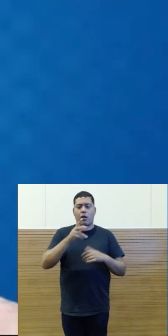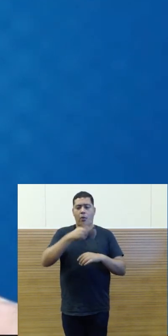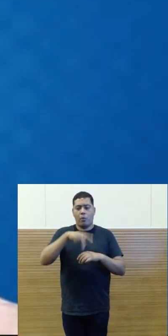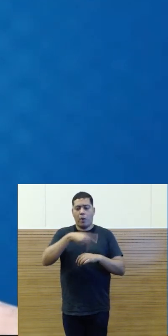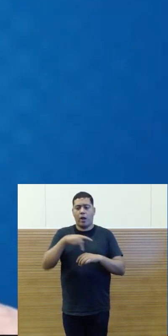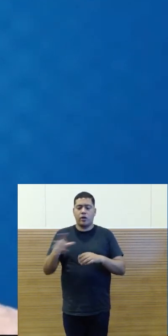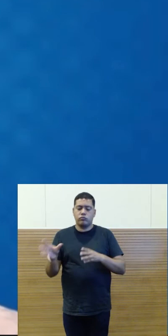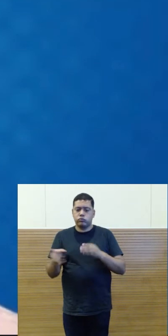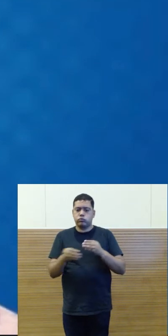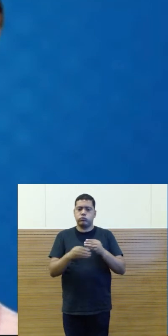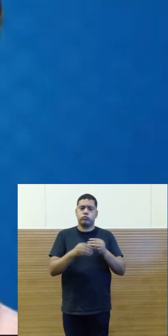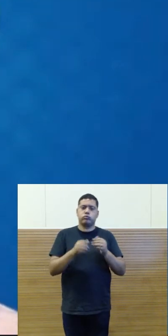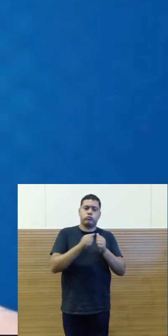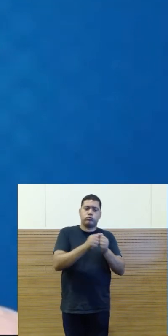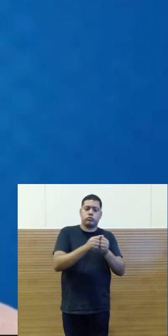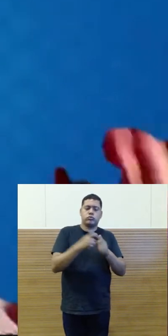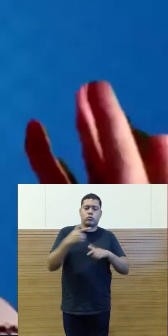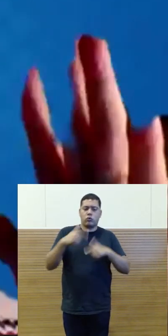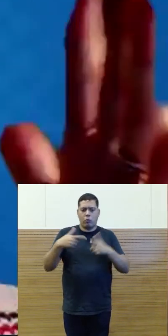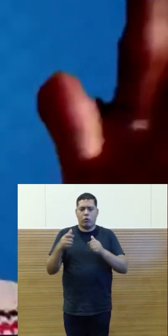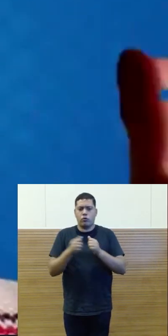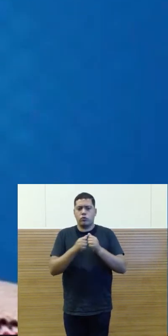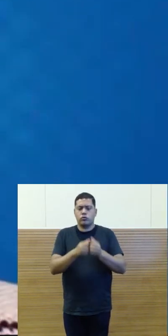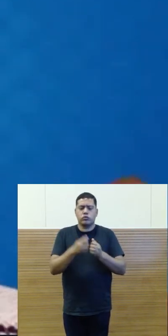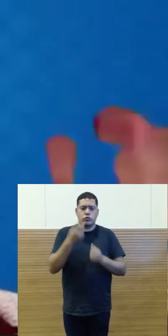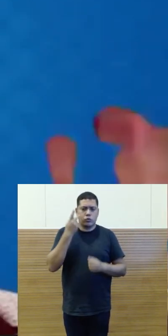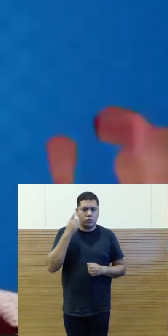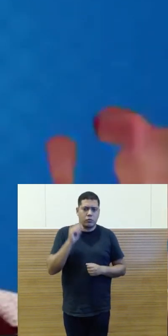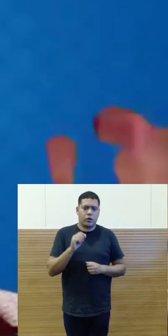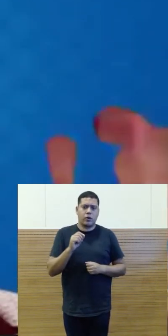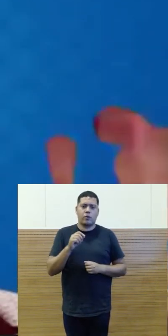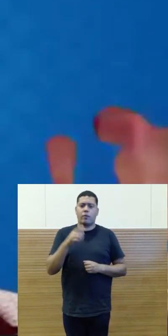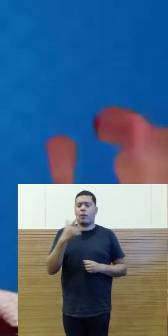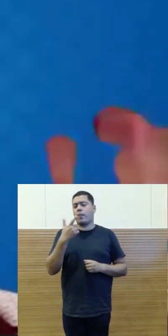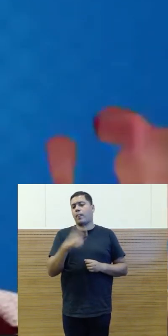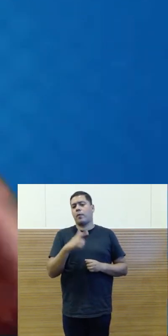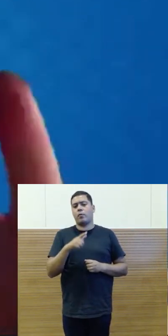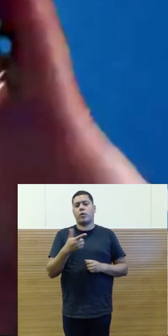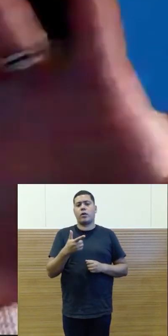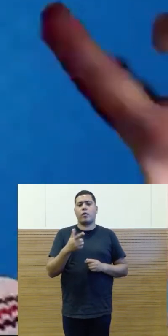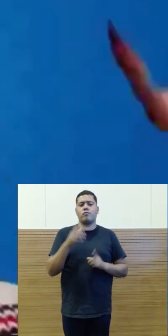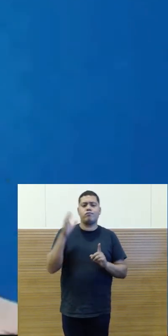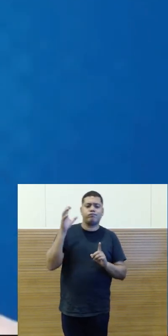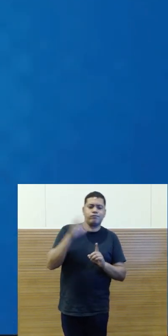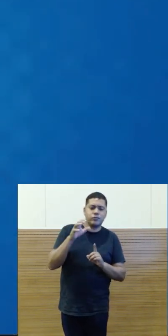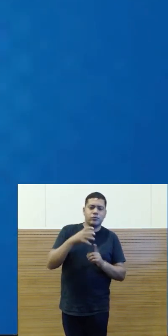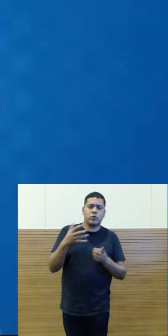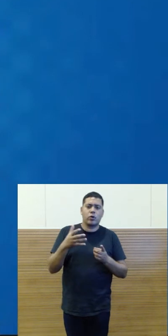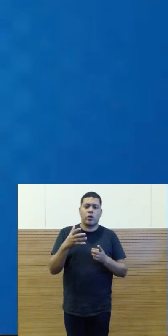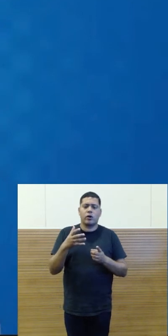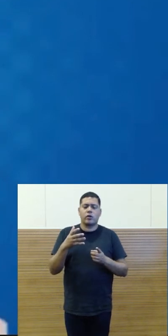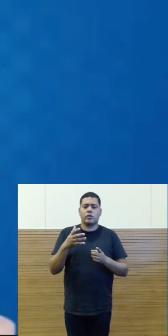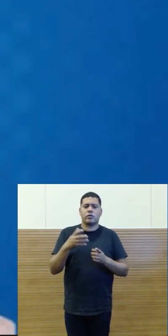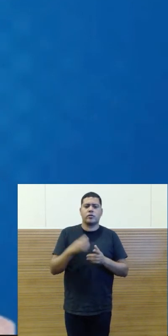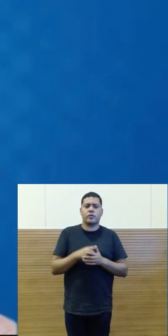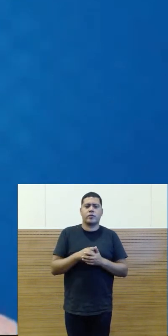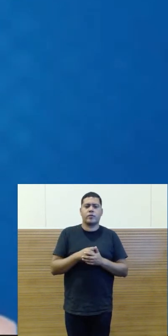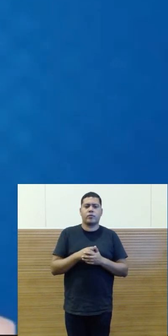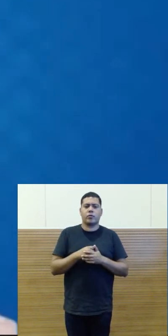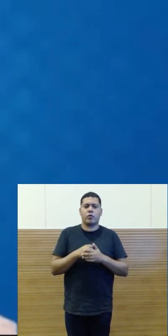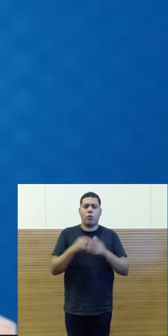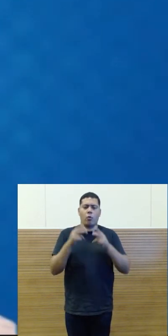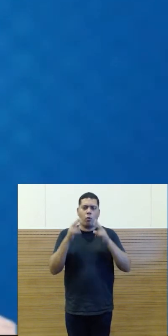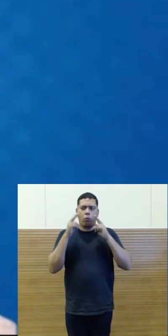to avoid that there will be a too much influence of a certain vision. We want to have an open vision.